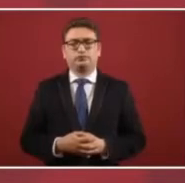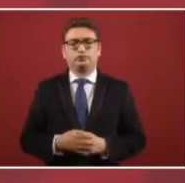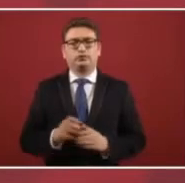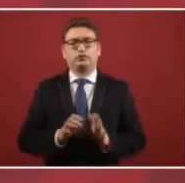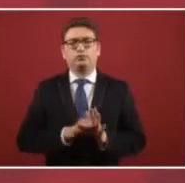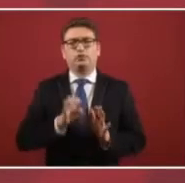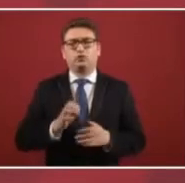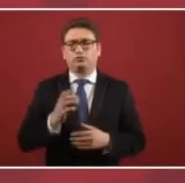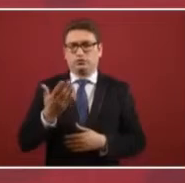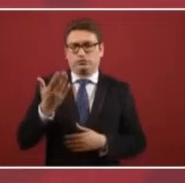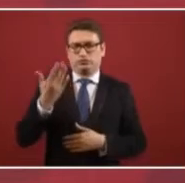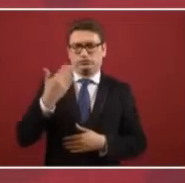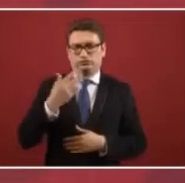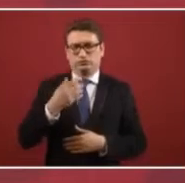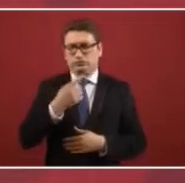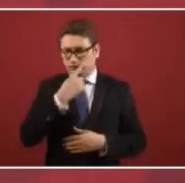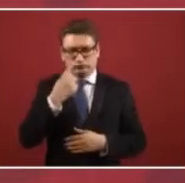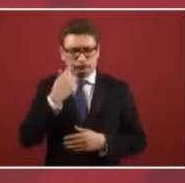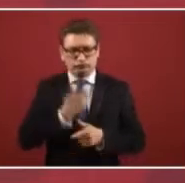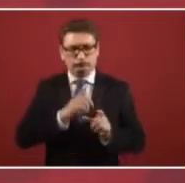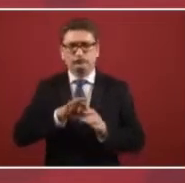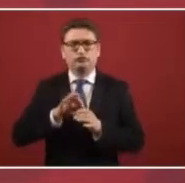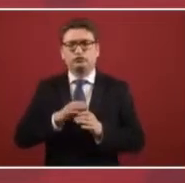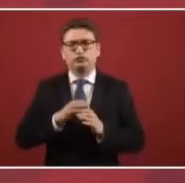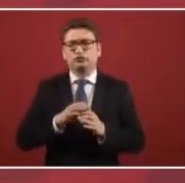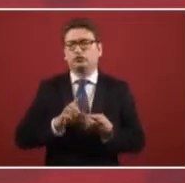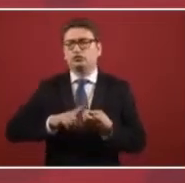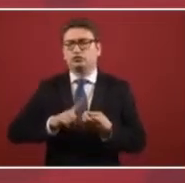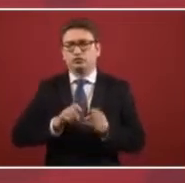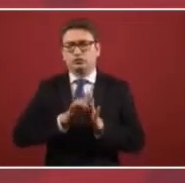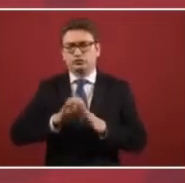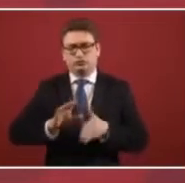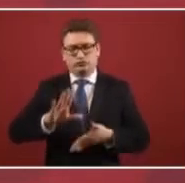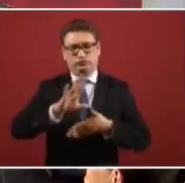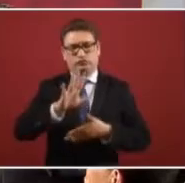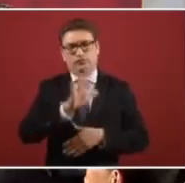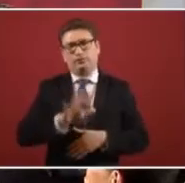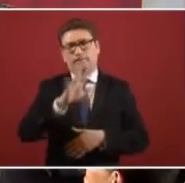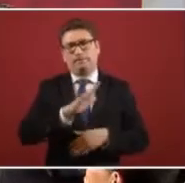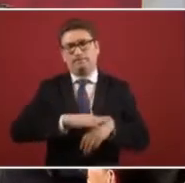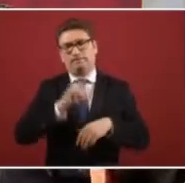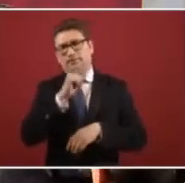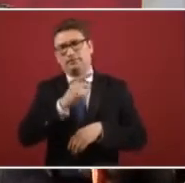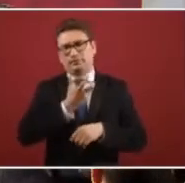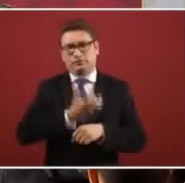like in America, particularly in the United States,